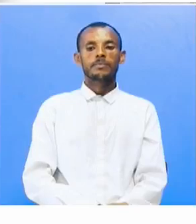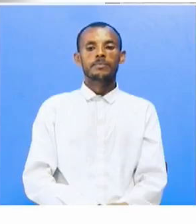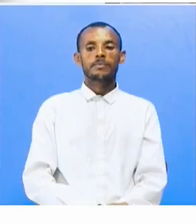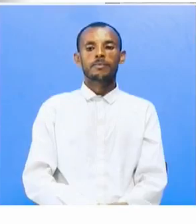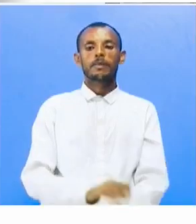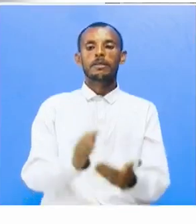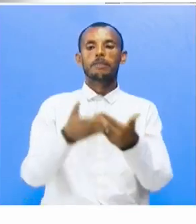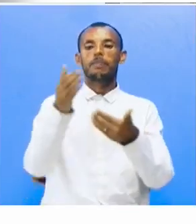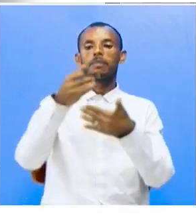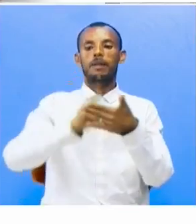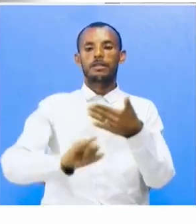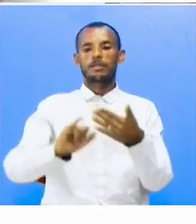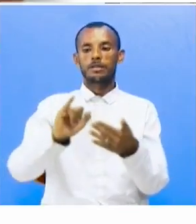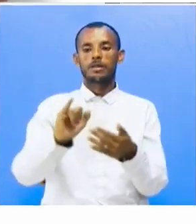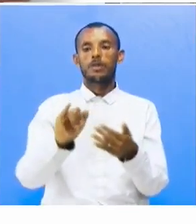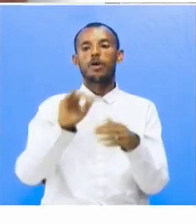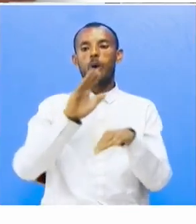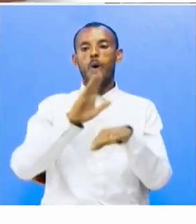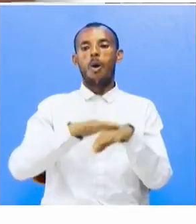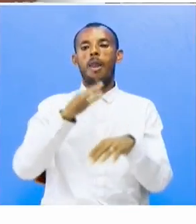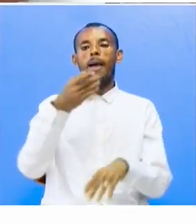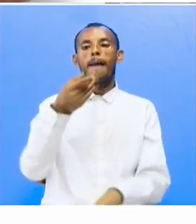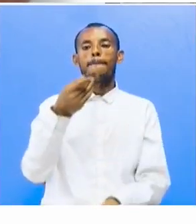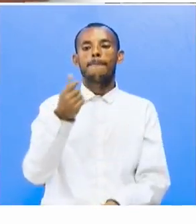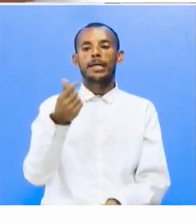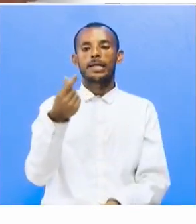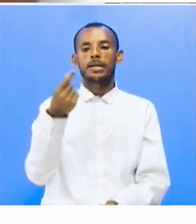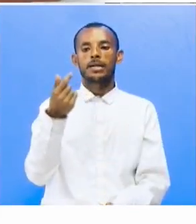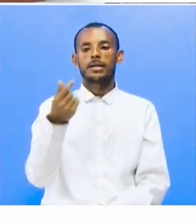Simple interest on birr